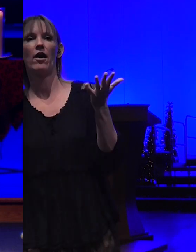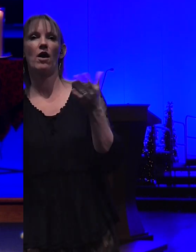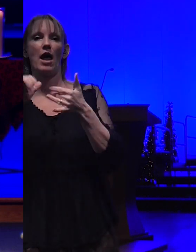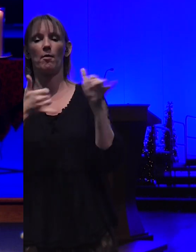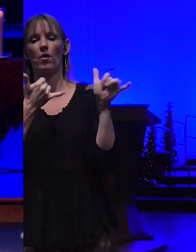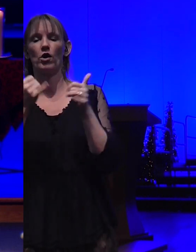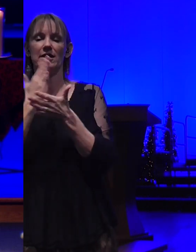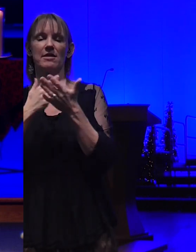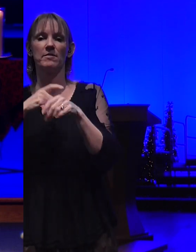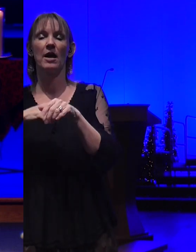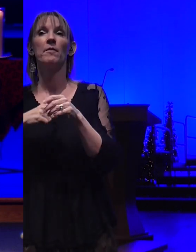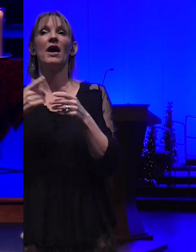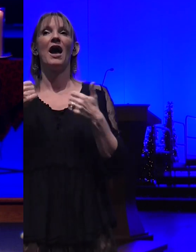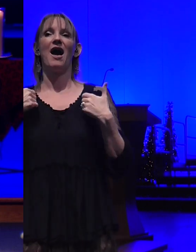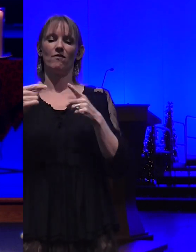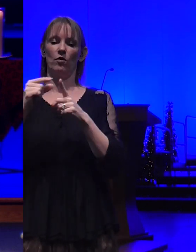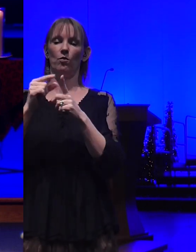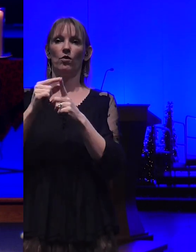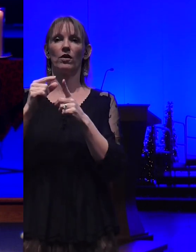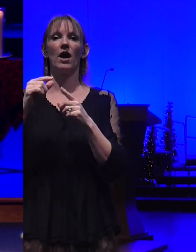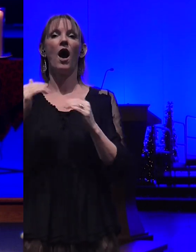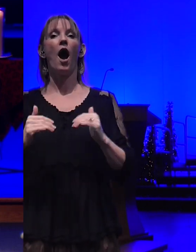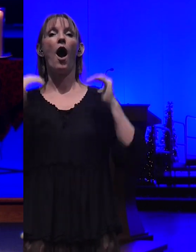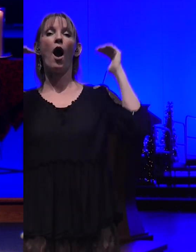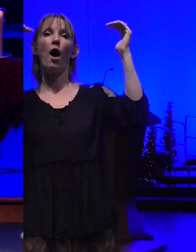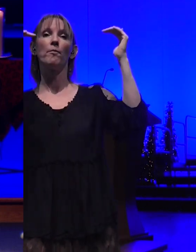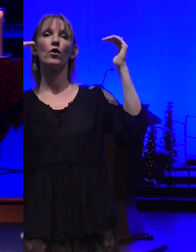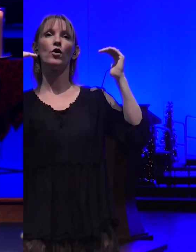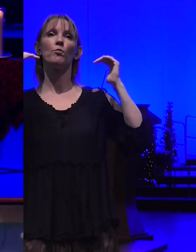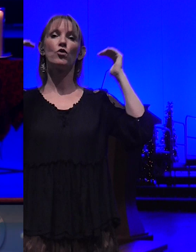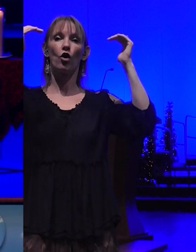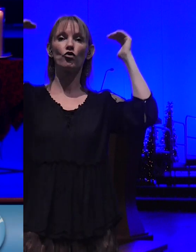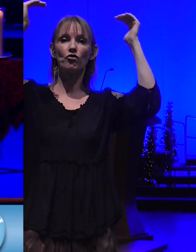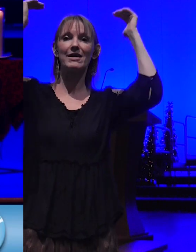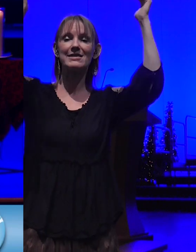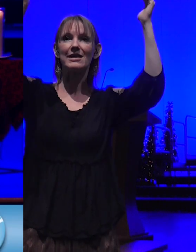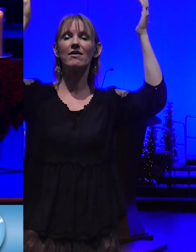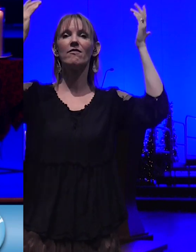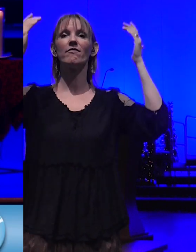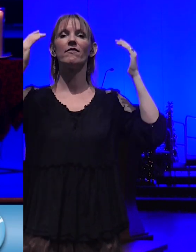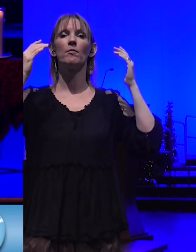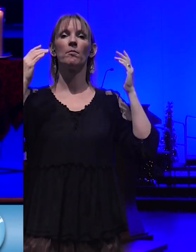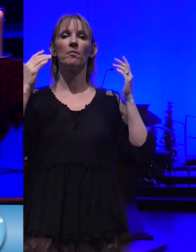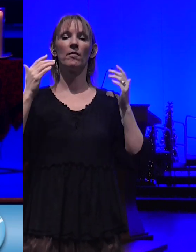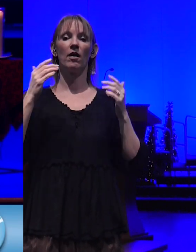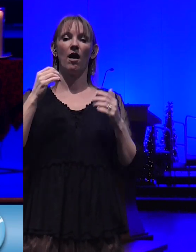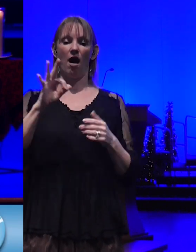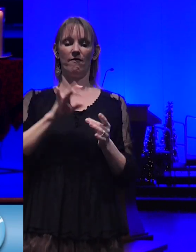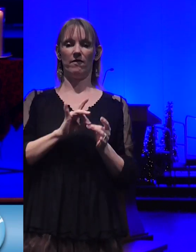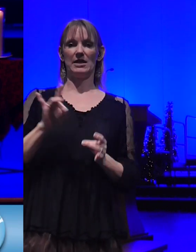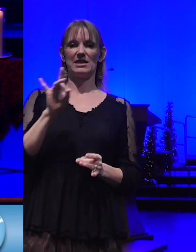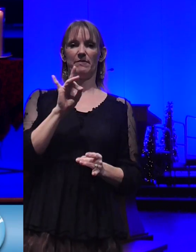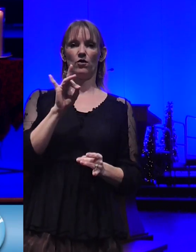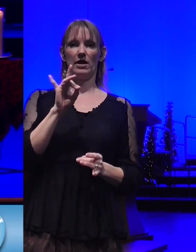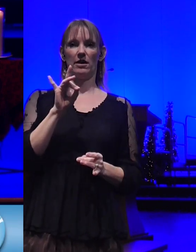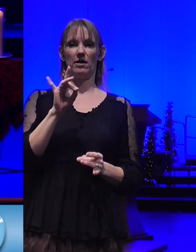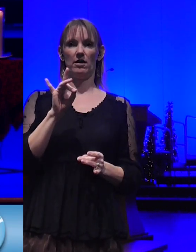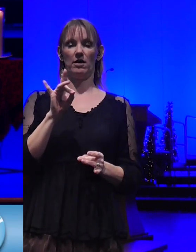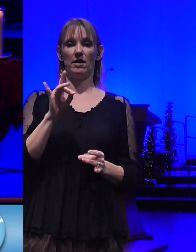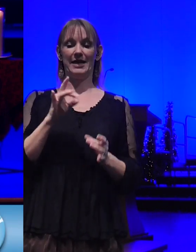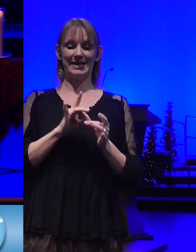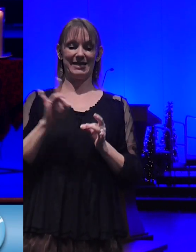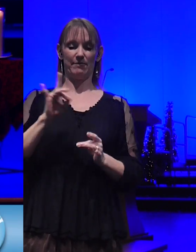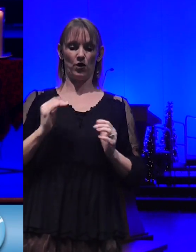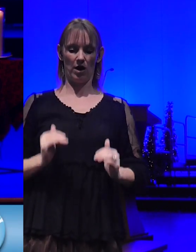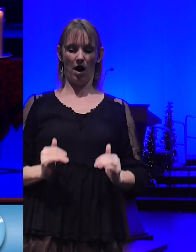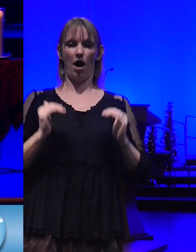this, and it's called the upper progressive movement of the Spirit. That there's an upper